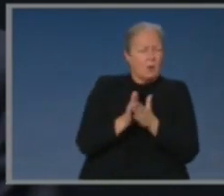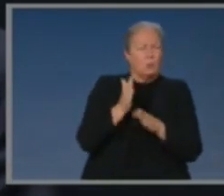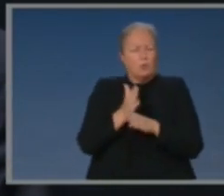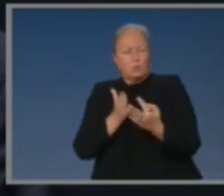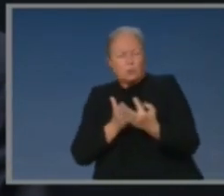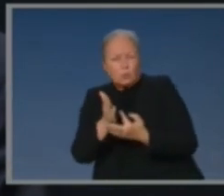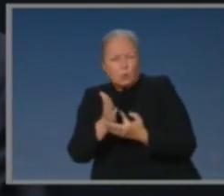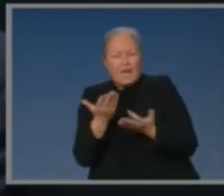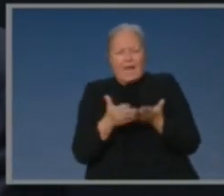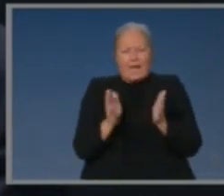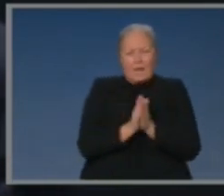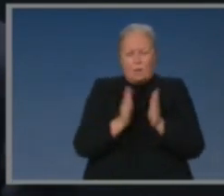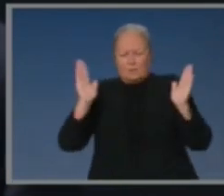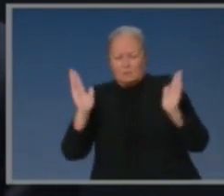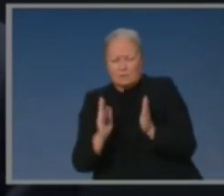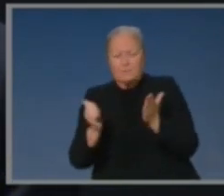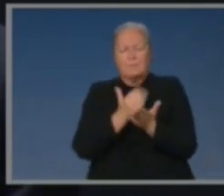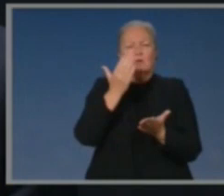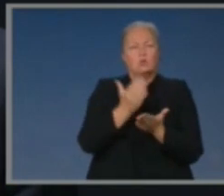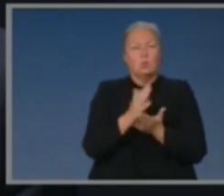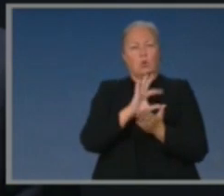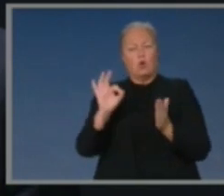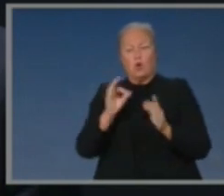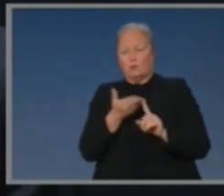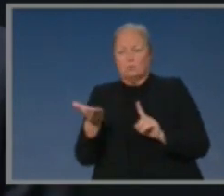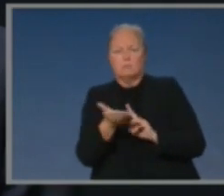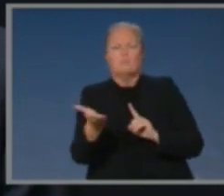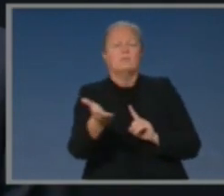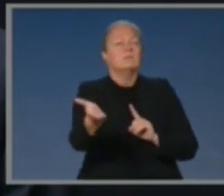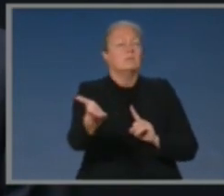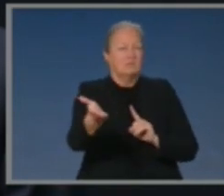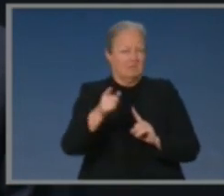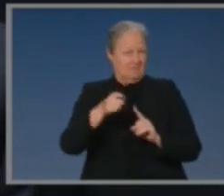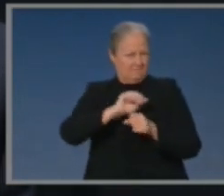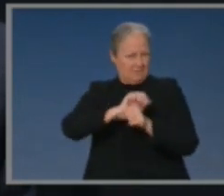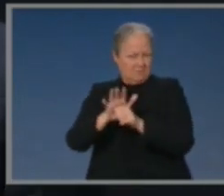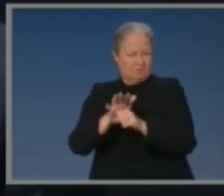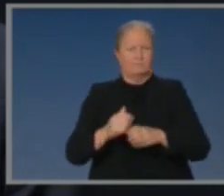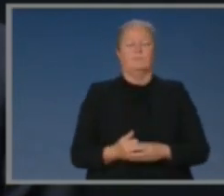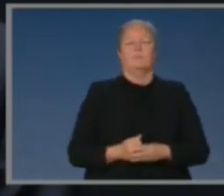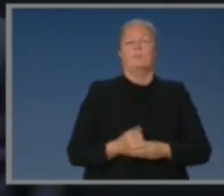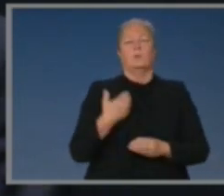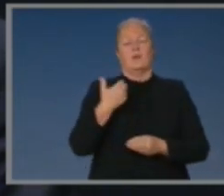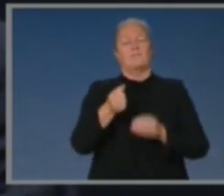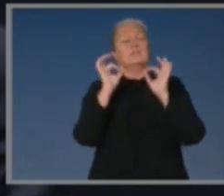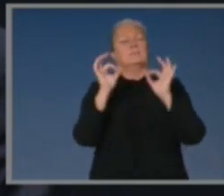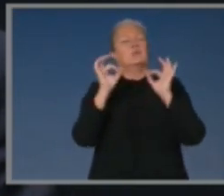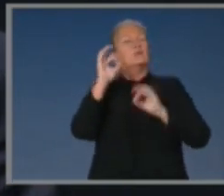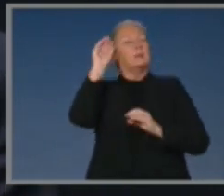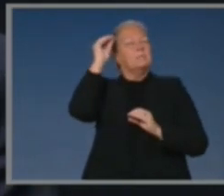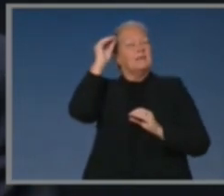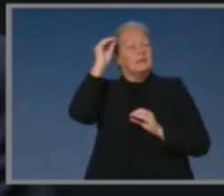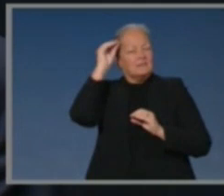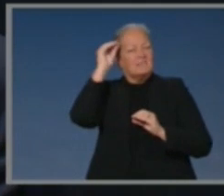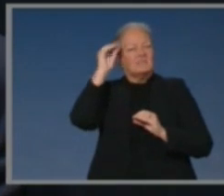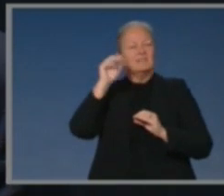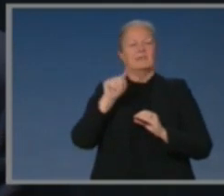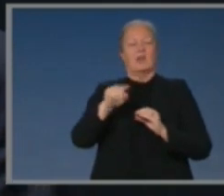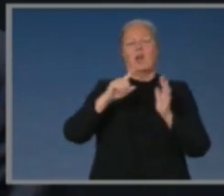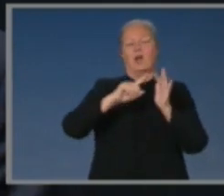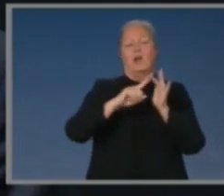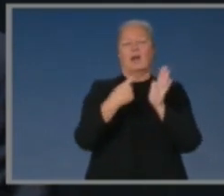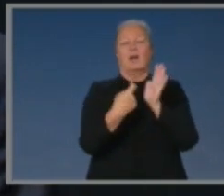of the virus? A key part of that has been the IR task force, which has been set up with the Attorney-General's office and being led